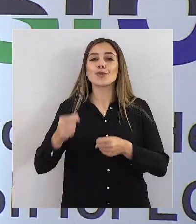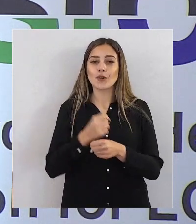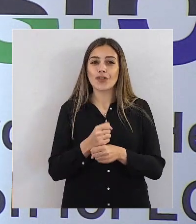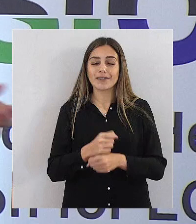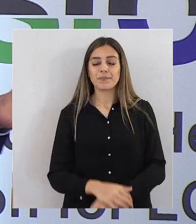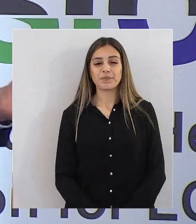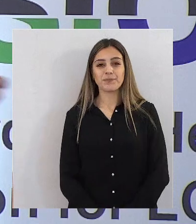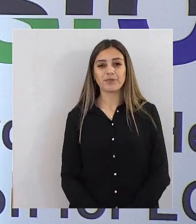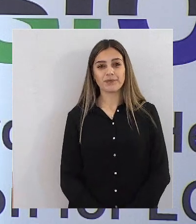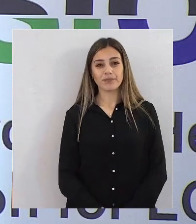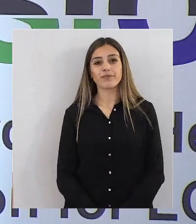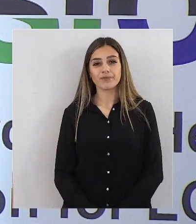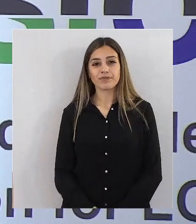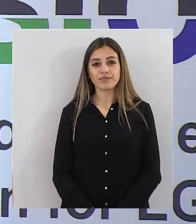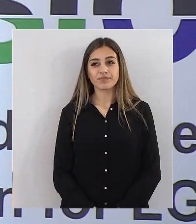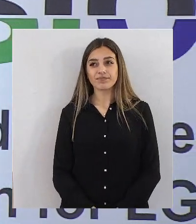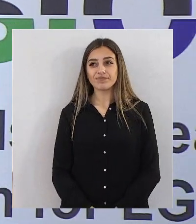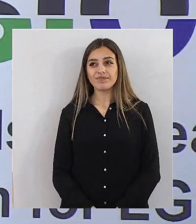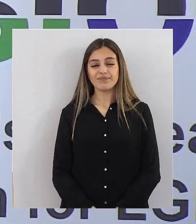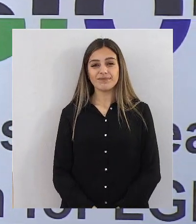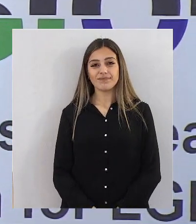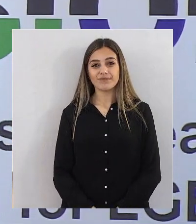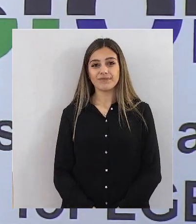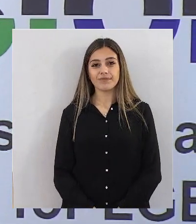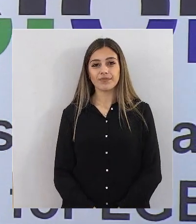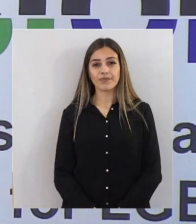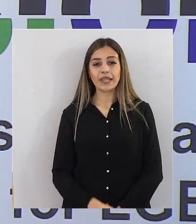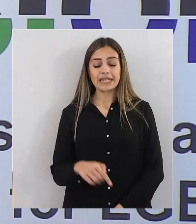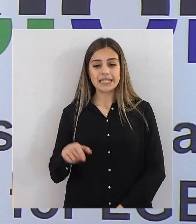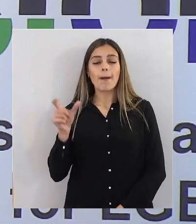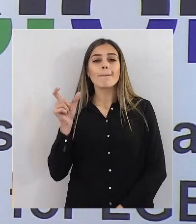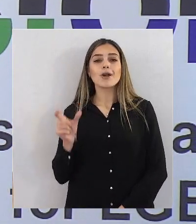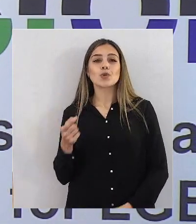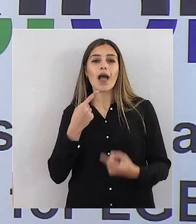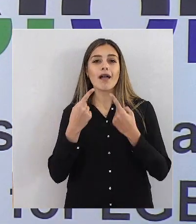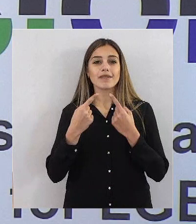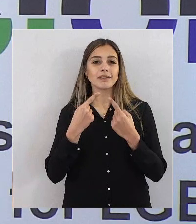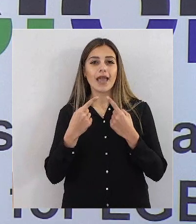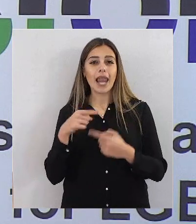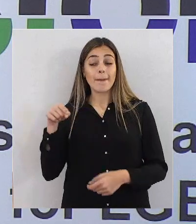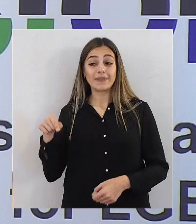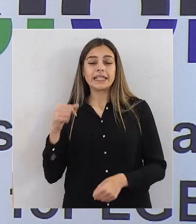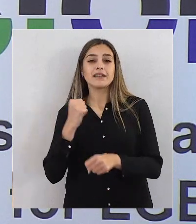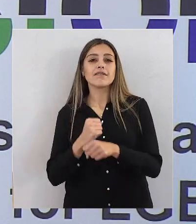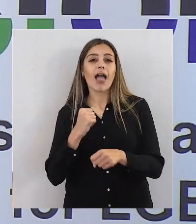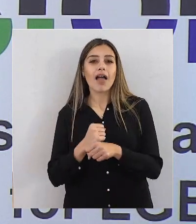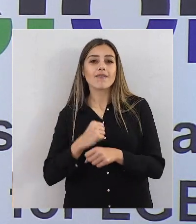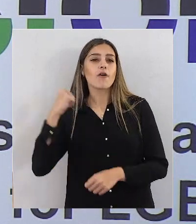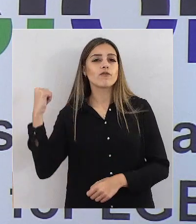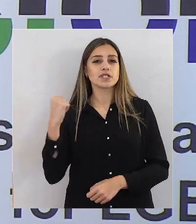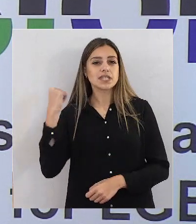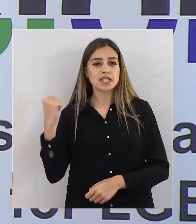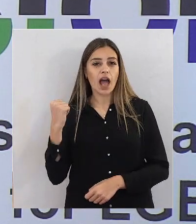morning. So she's been working as a professional healthcare provider for the past 2 decades now.